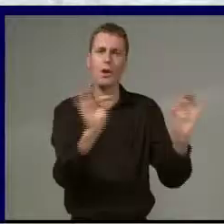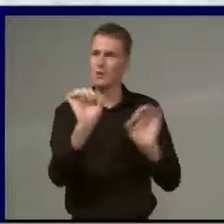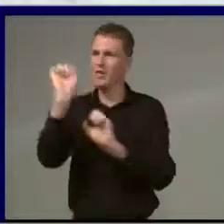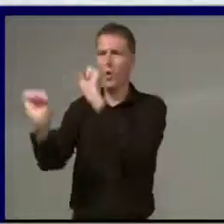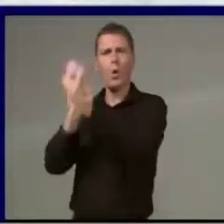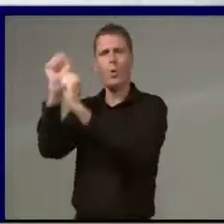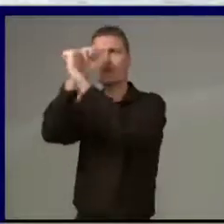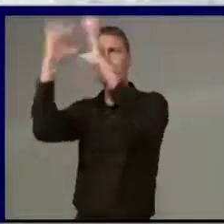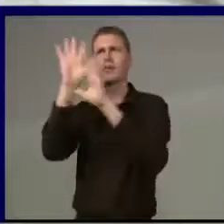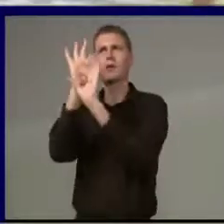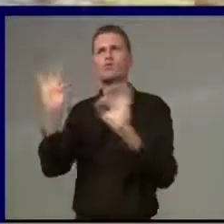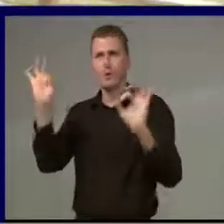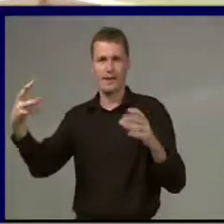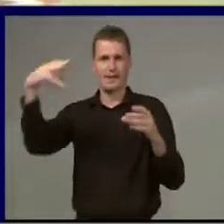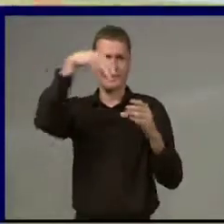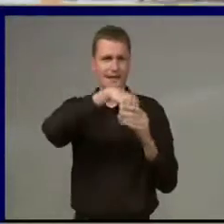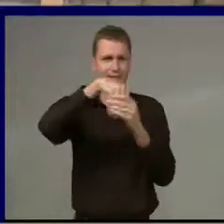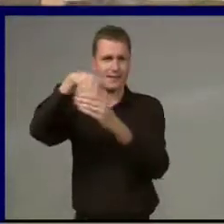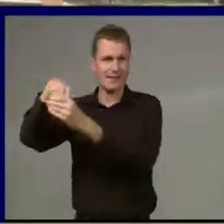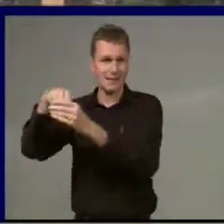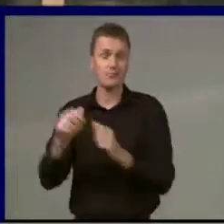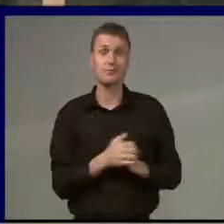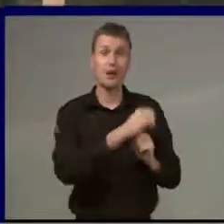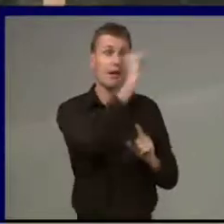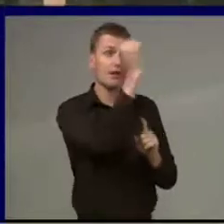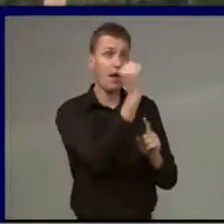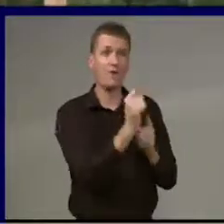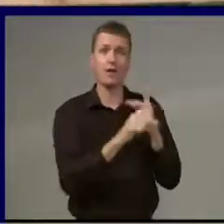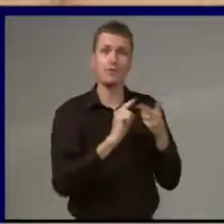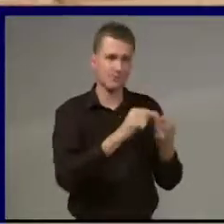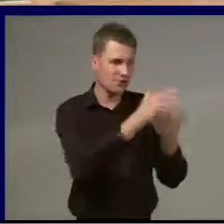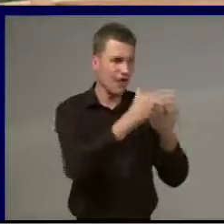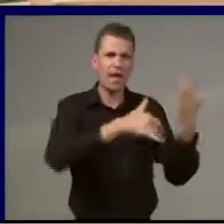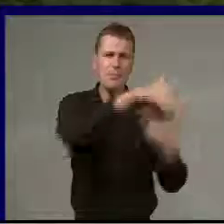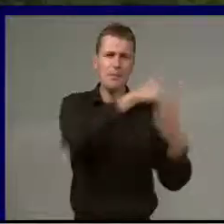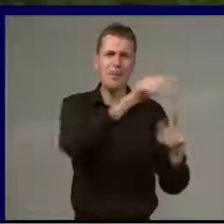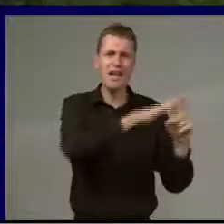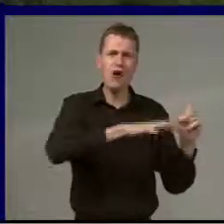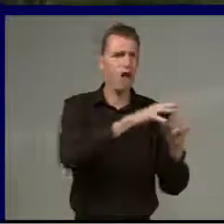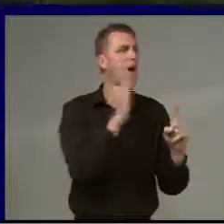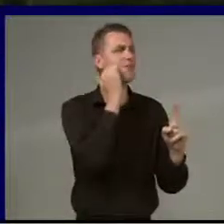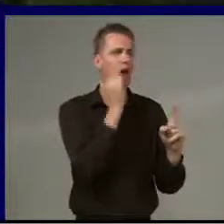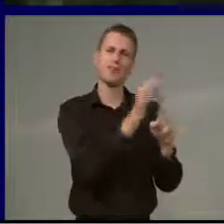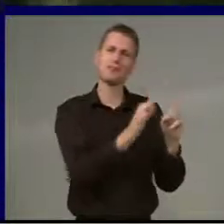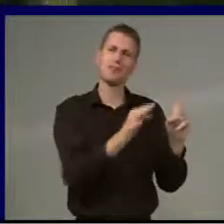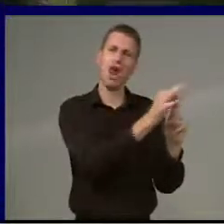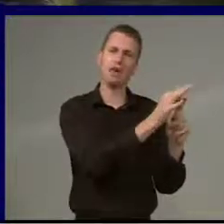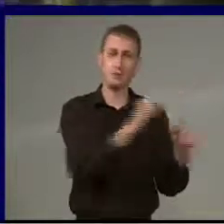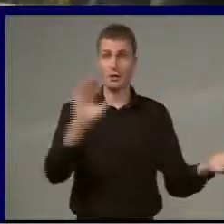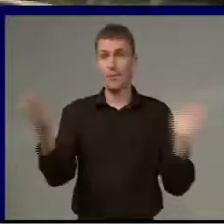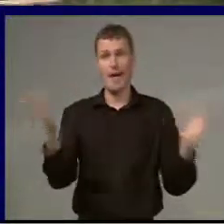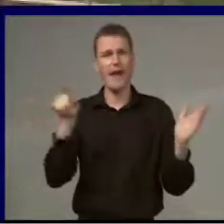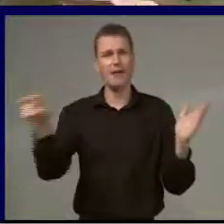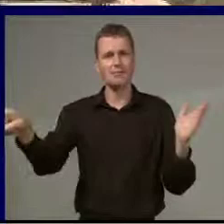These carvings and communal spaces representing Māori and Pacifica cultures. Contrasting against the other half of the